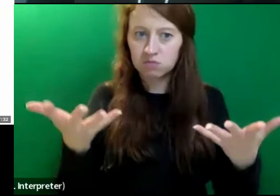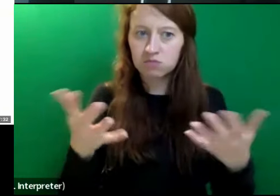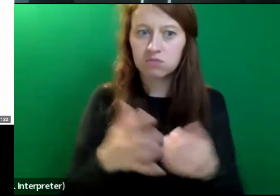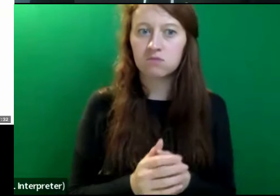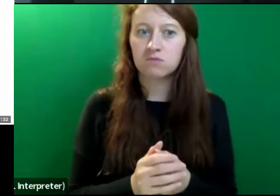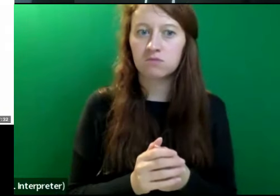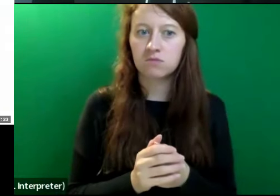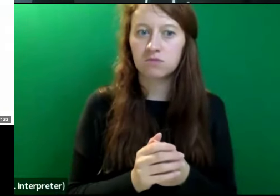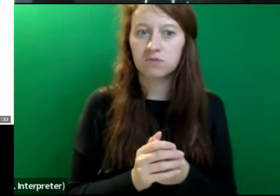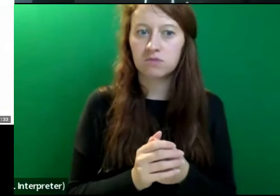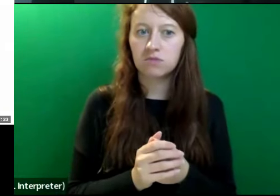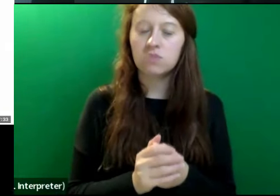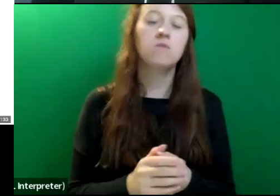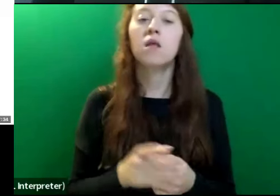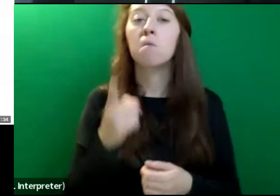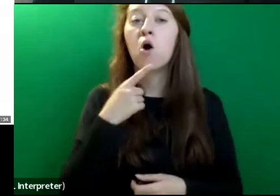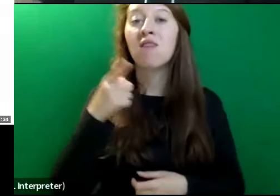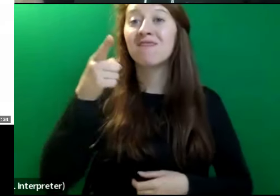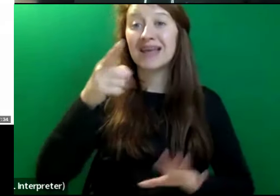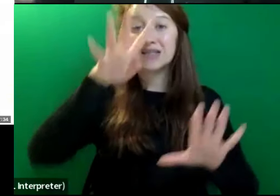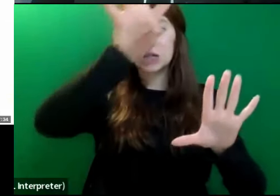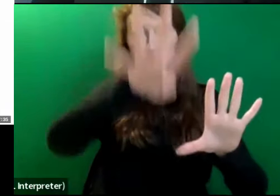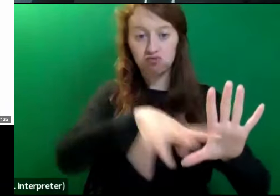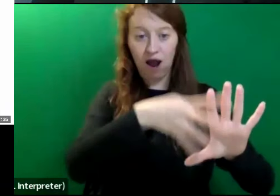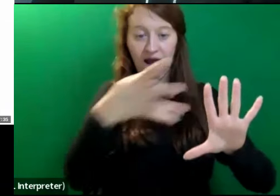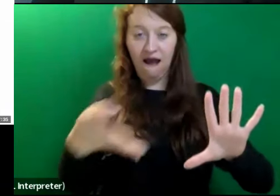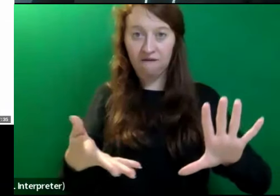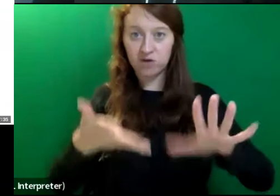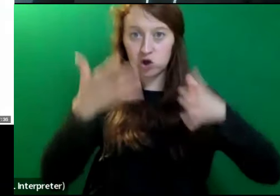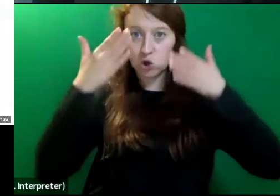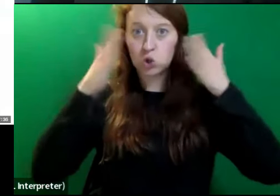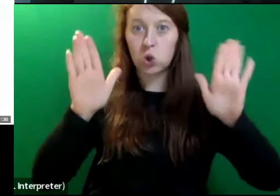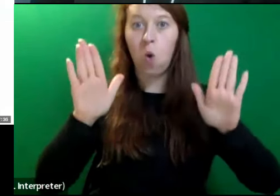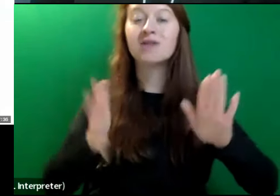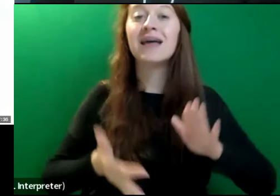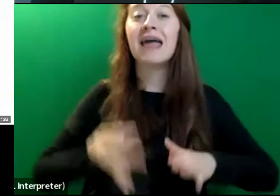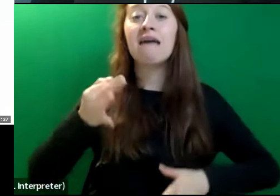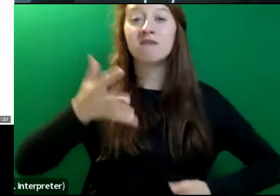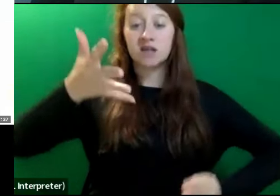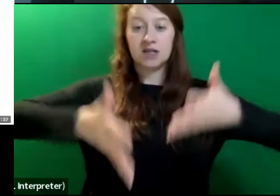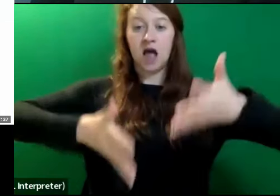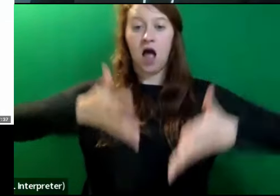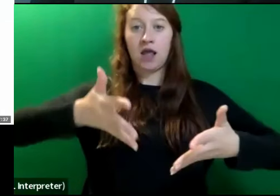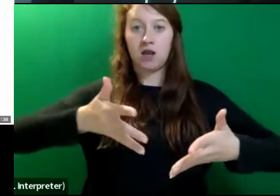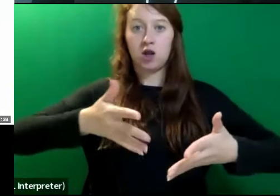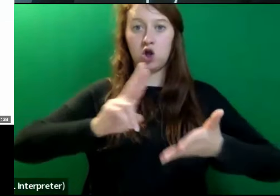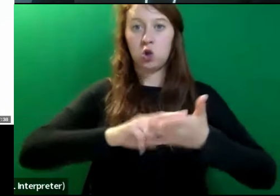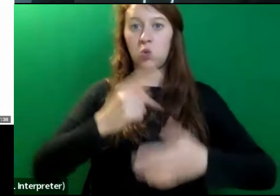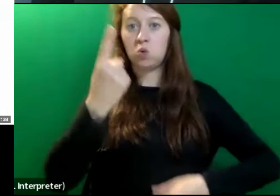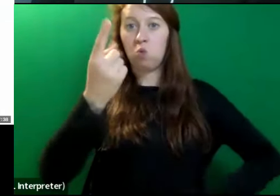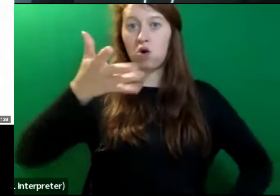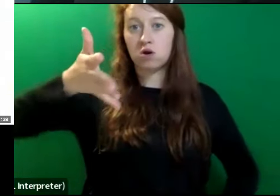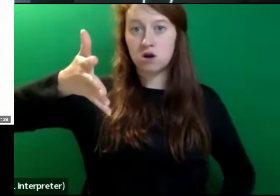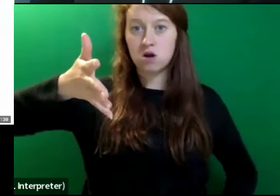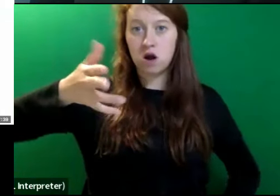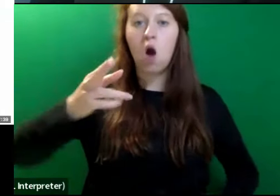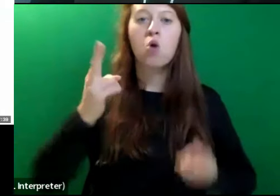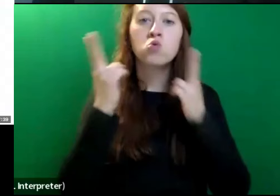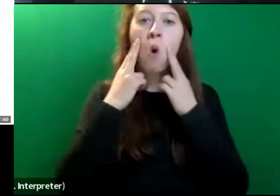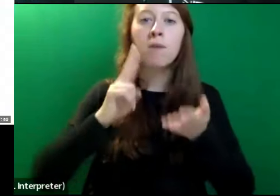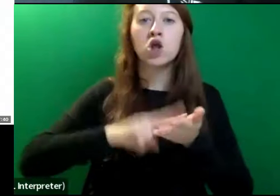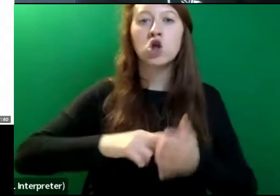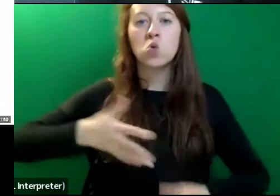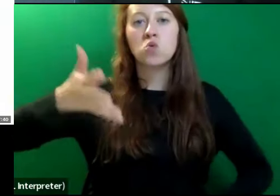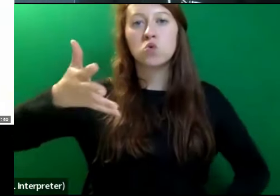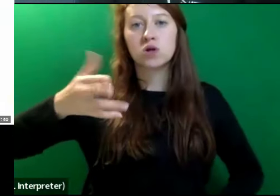suppose, indicates if a hand is dropped, that it's going to be dropped on the non-dominant hand in the vast majority of cases. And it